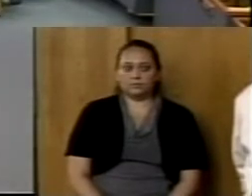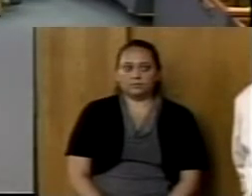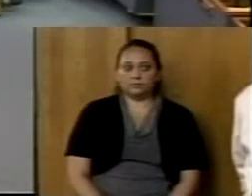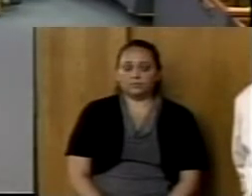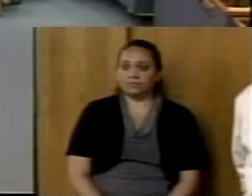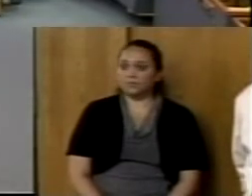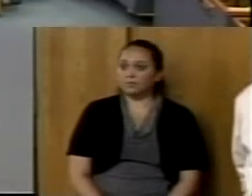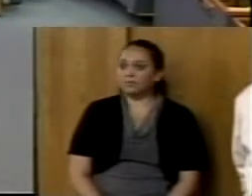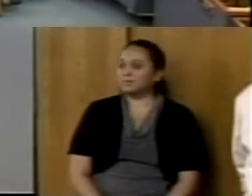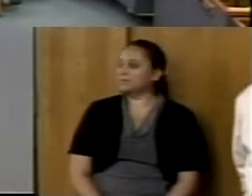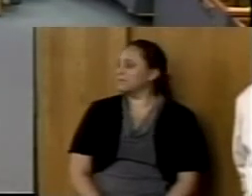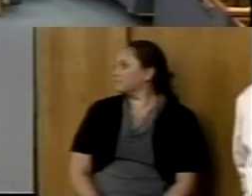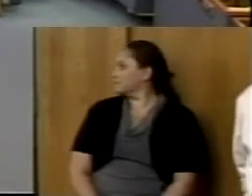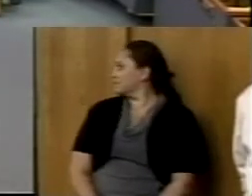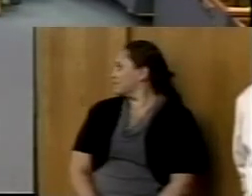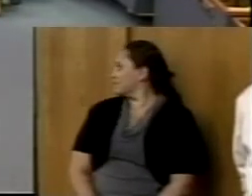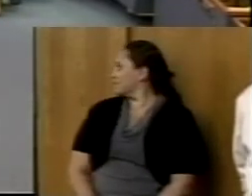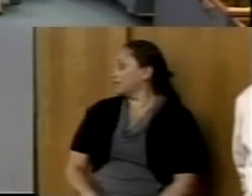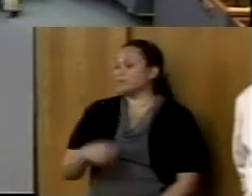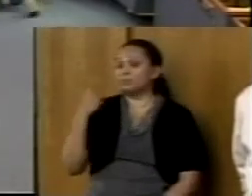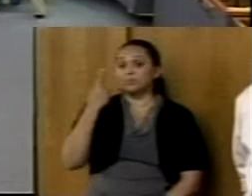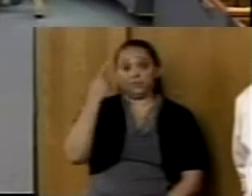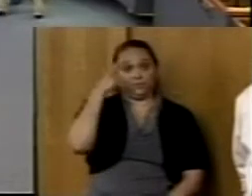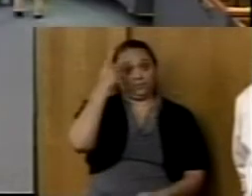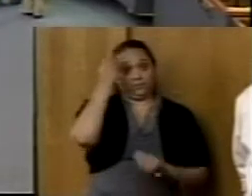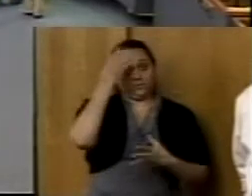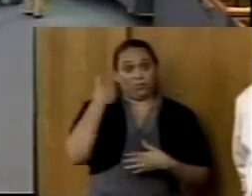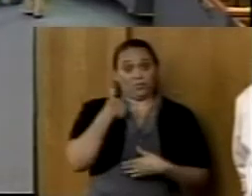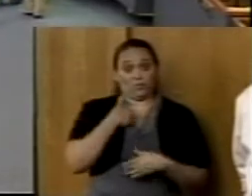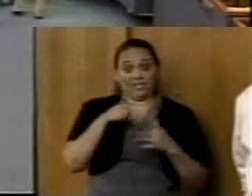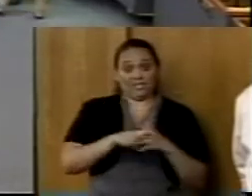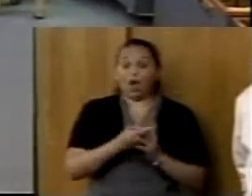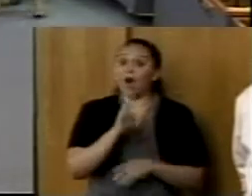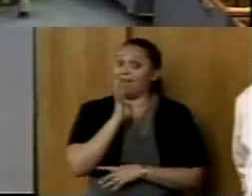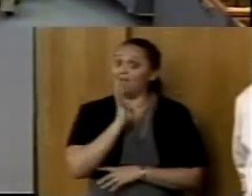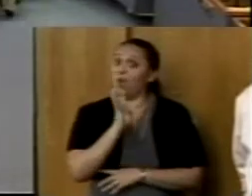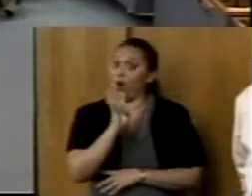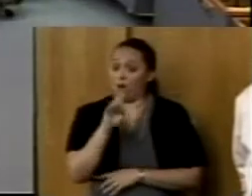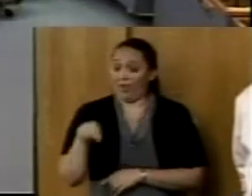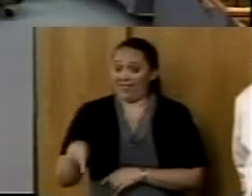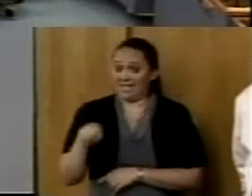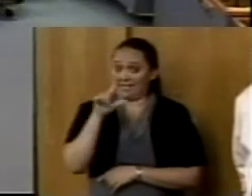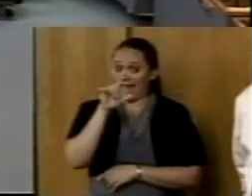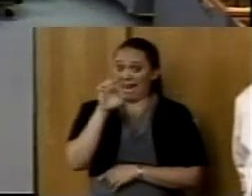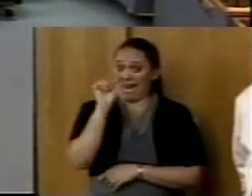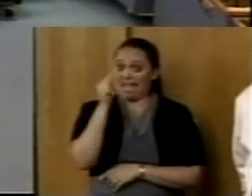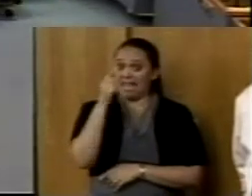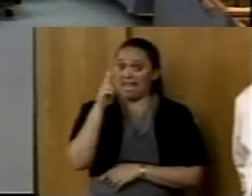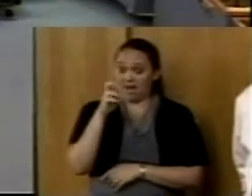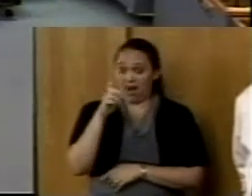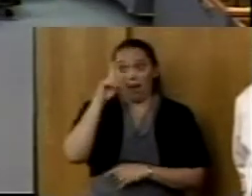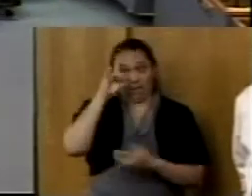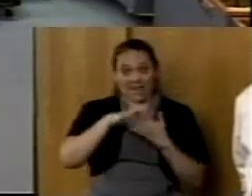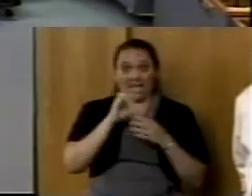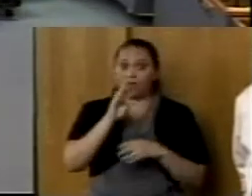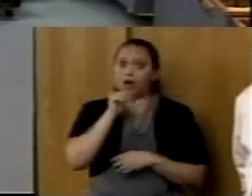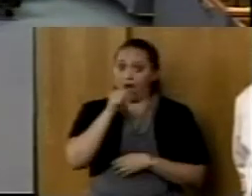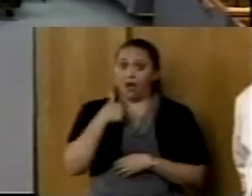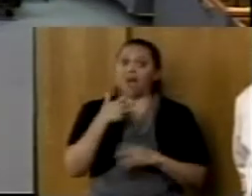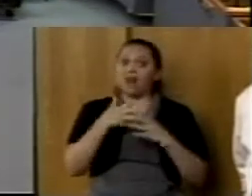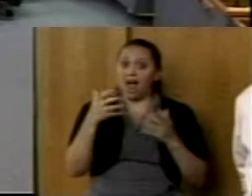Where's the star showing? There you go. And just for information, we start at 4-year-olds with this league. And believe it or not, we have a lot of 3.5-year-olds